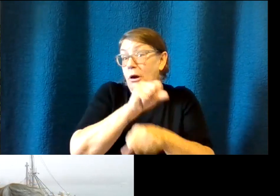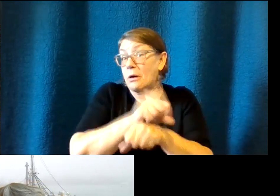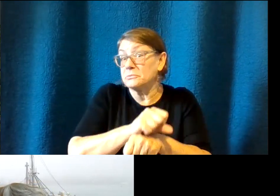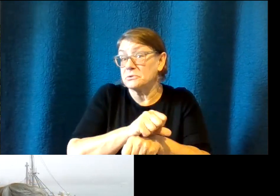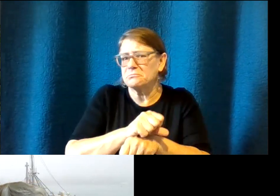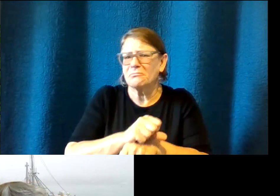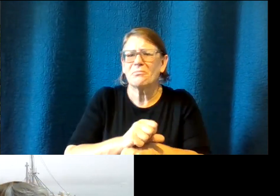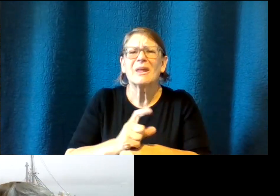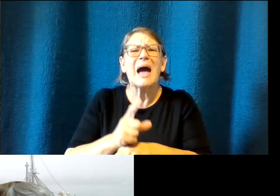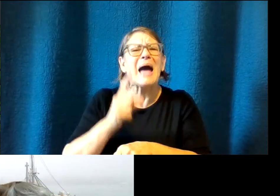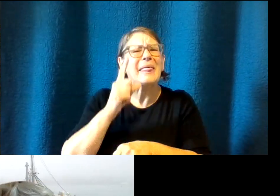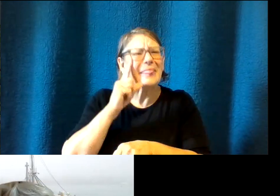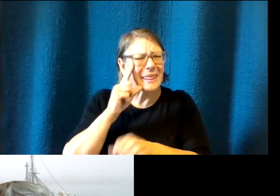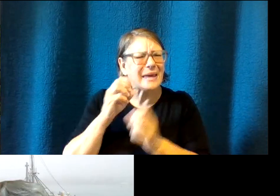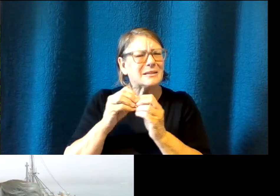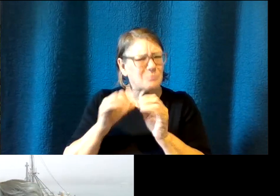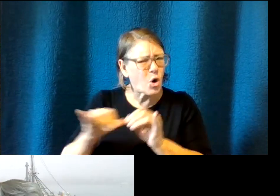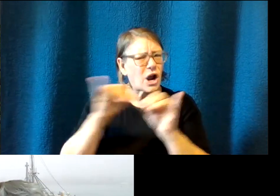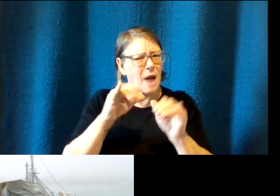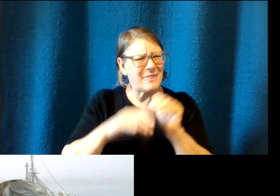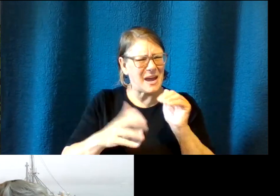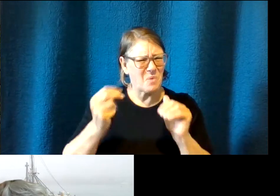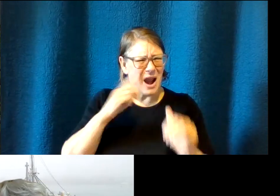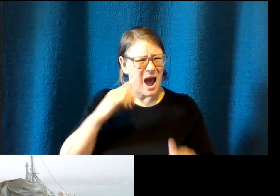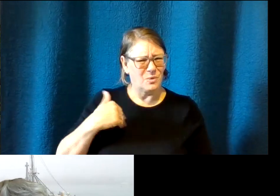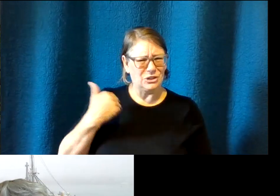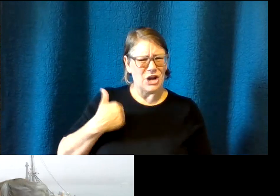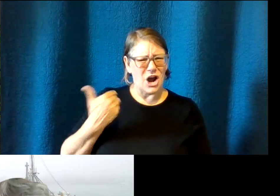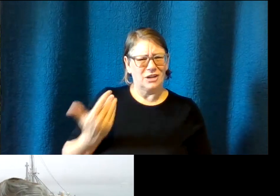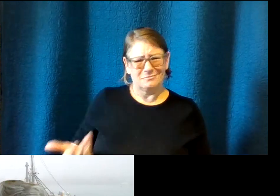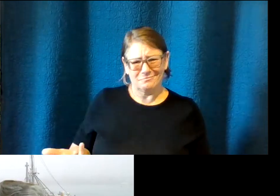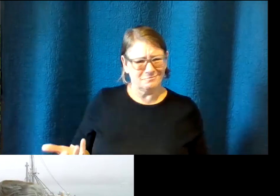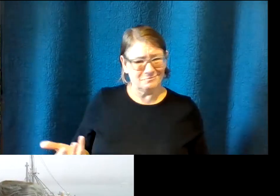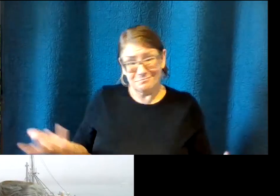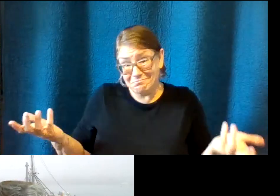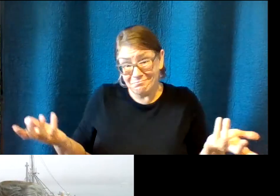I think they're more common than when I was younger and looking for work all the time.